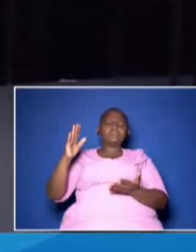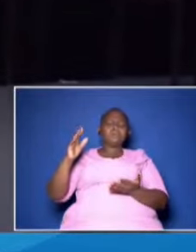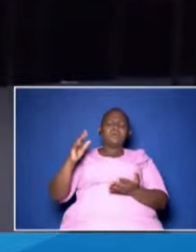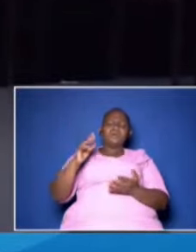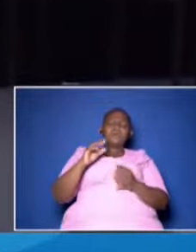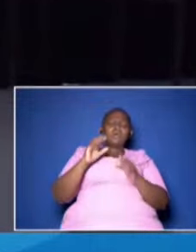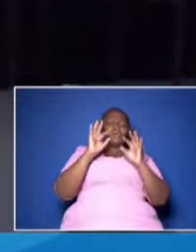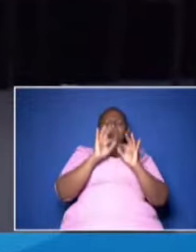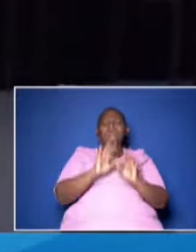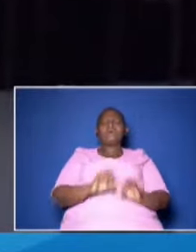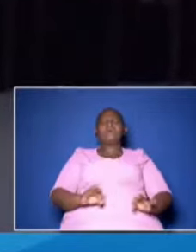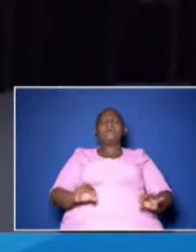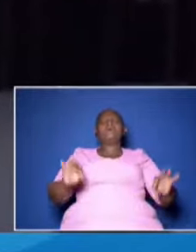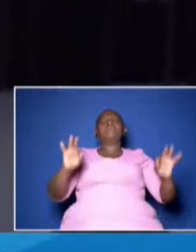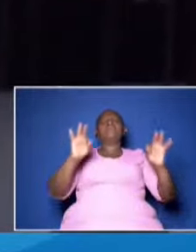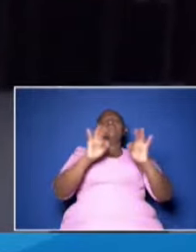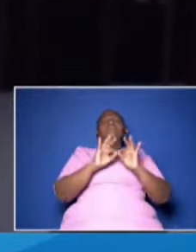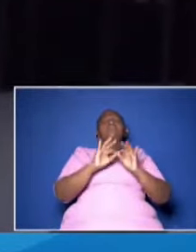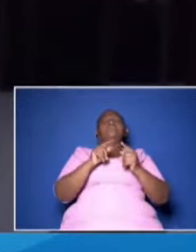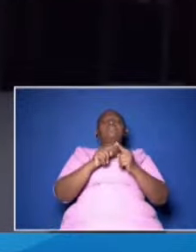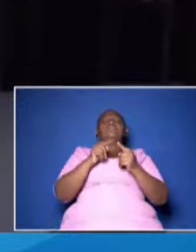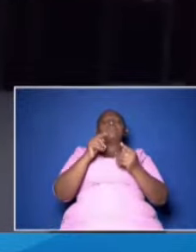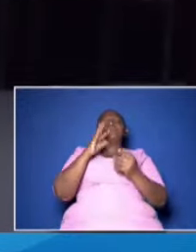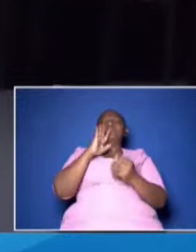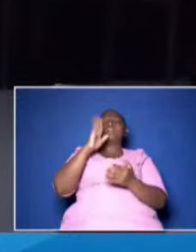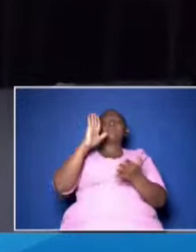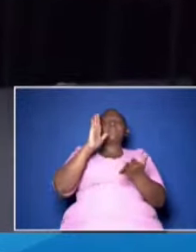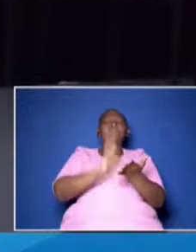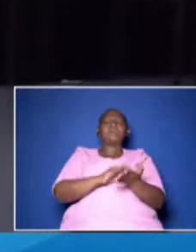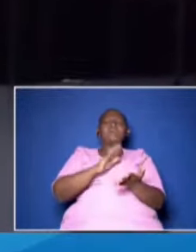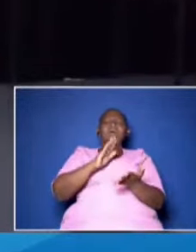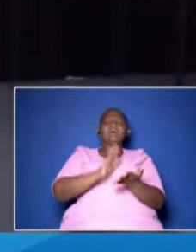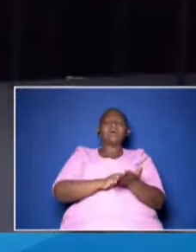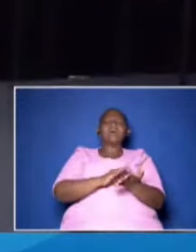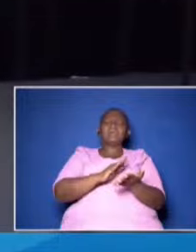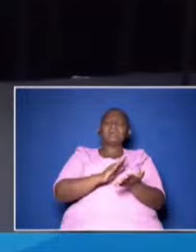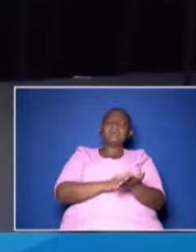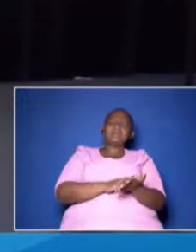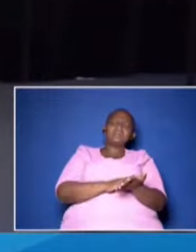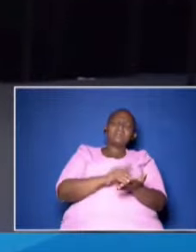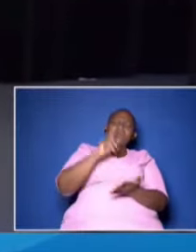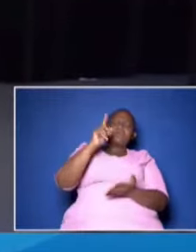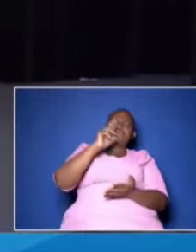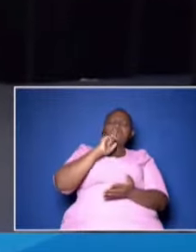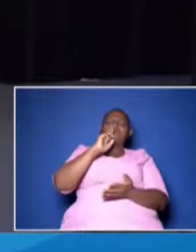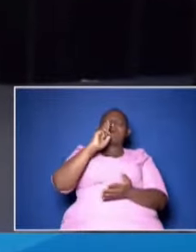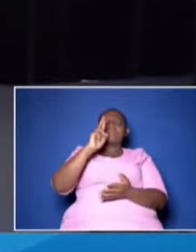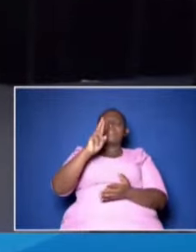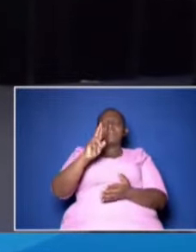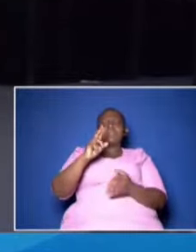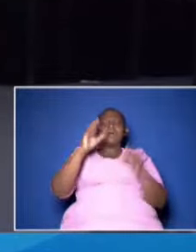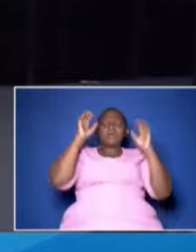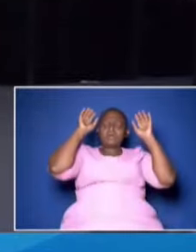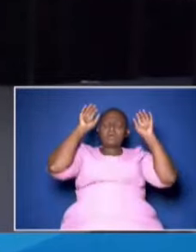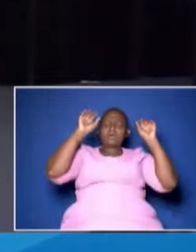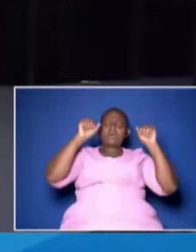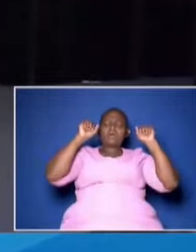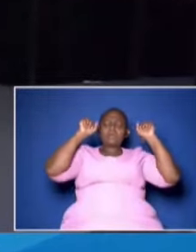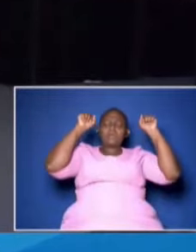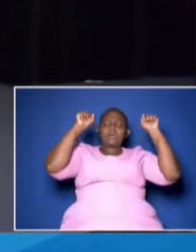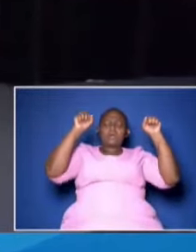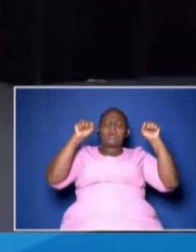glorious and worthy to be praised you're the